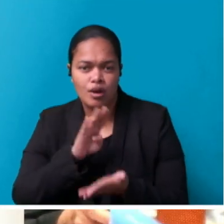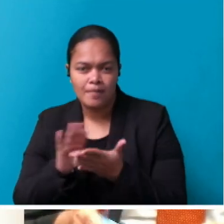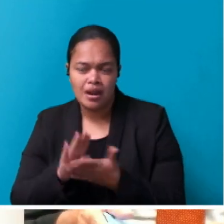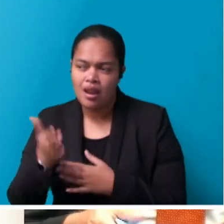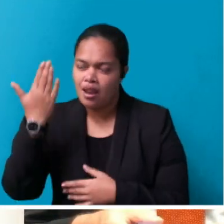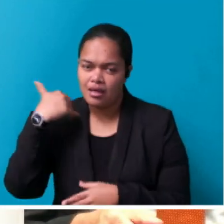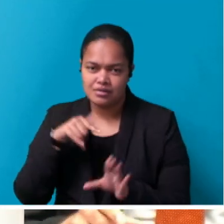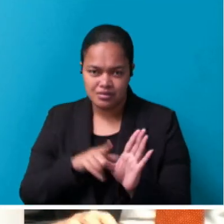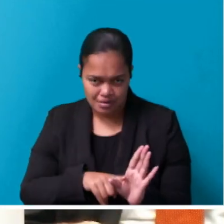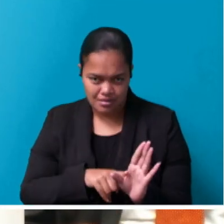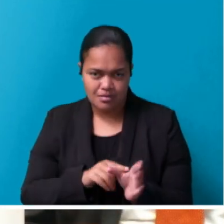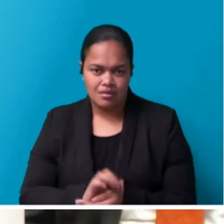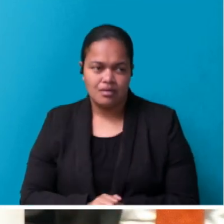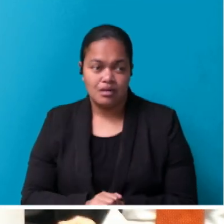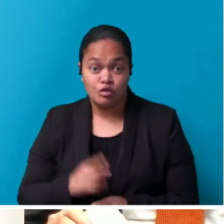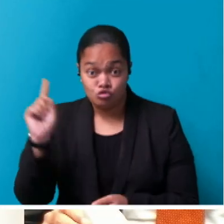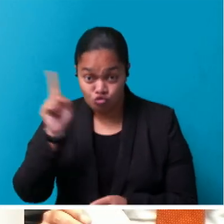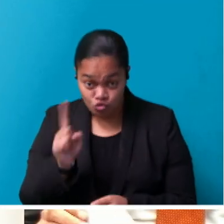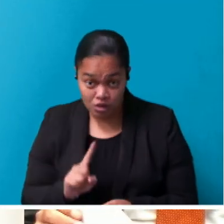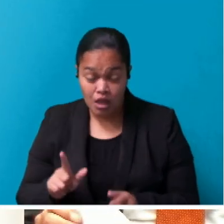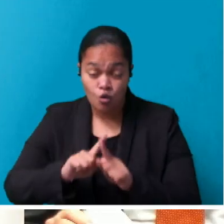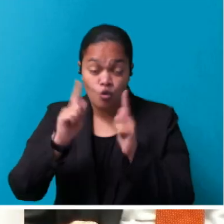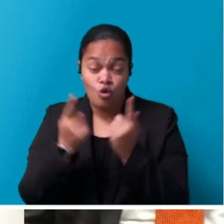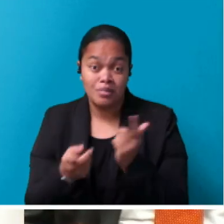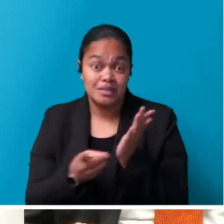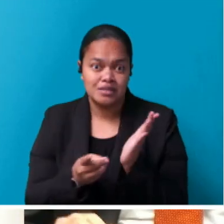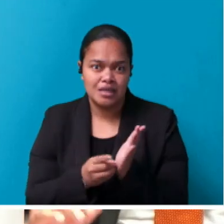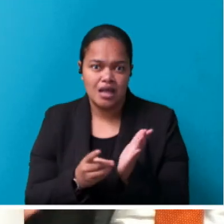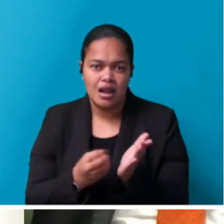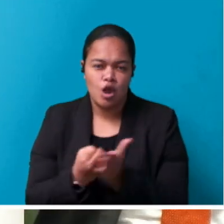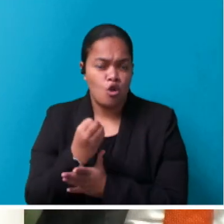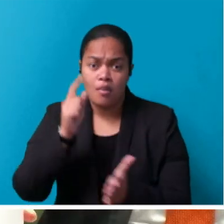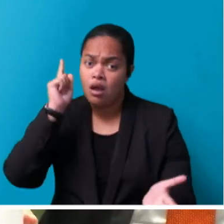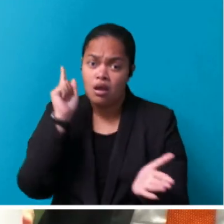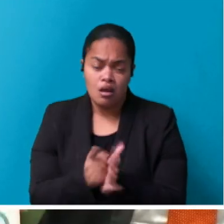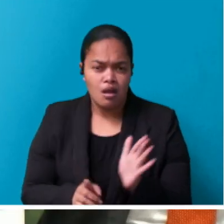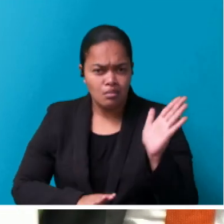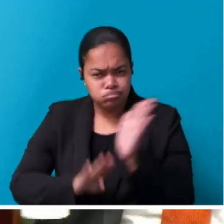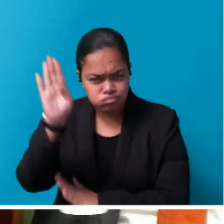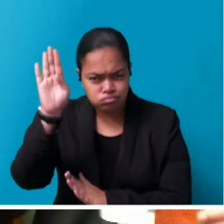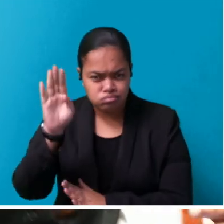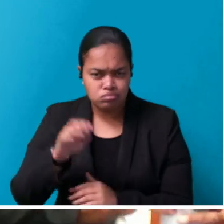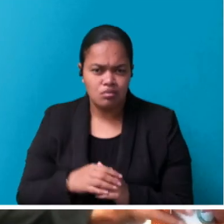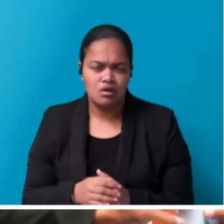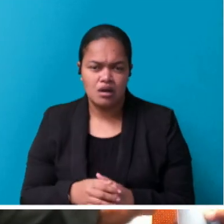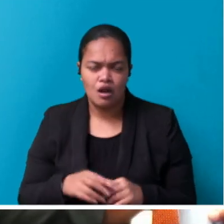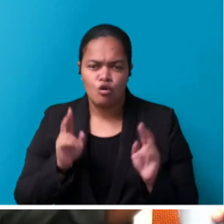last year. Today, the global digital economy is growing faster than the global